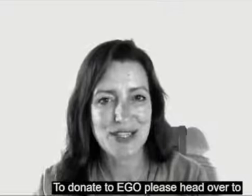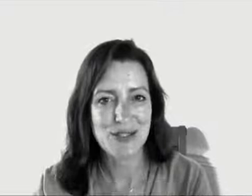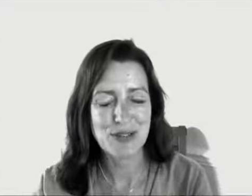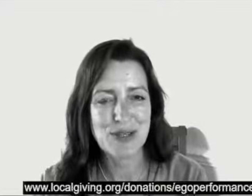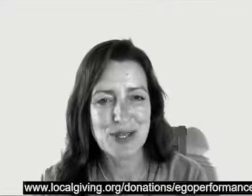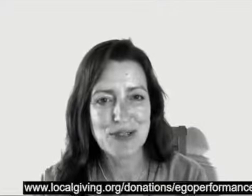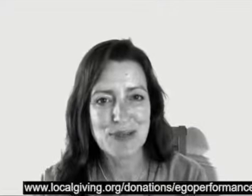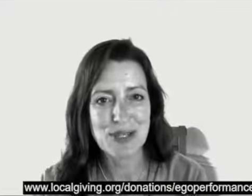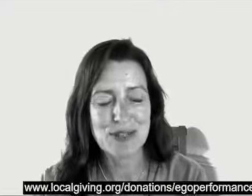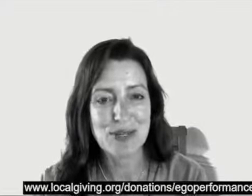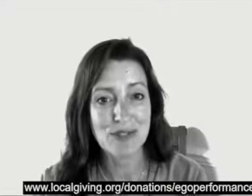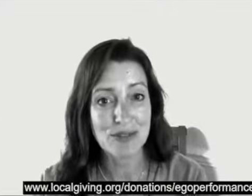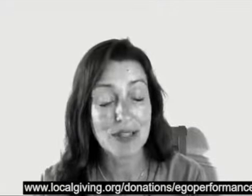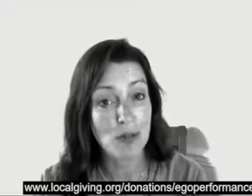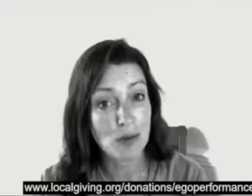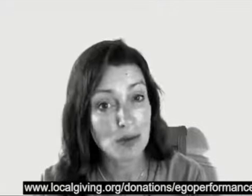over to